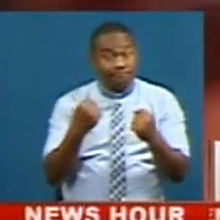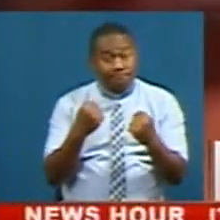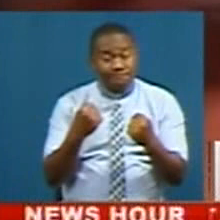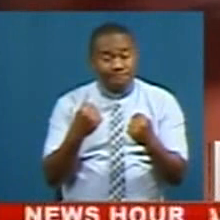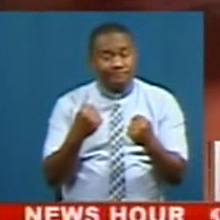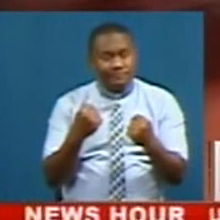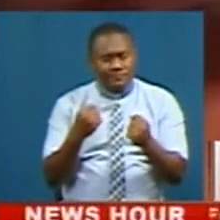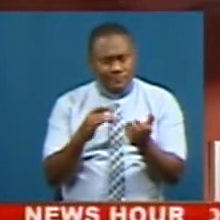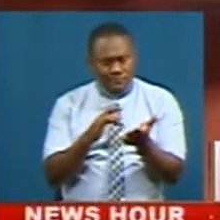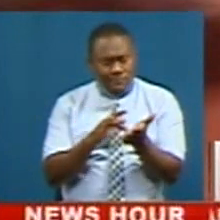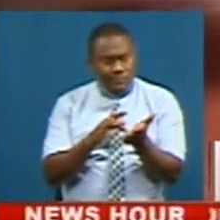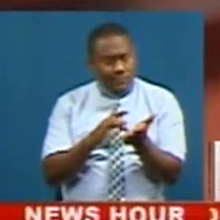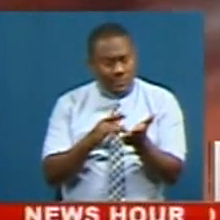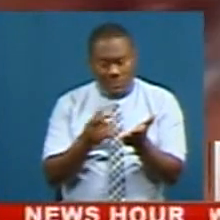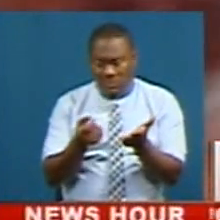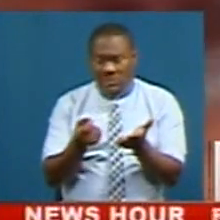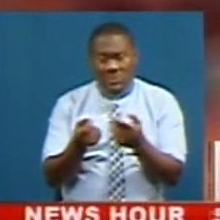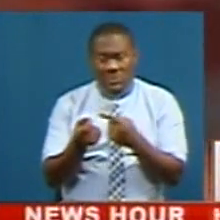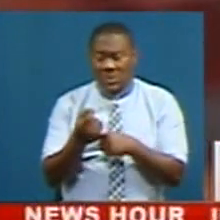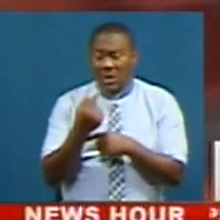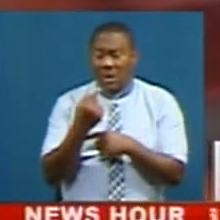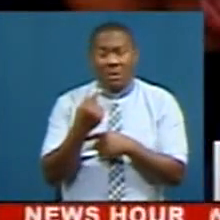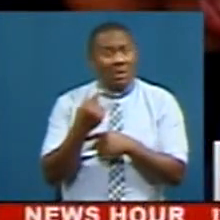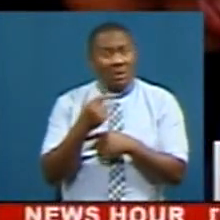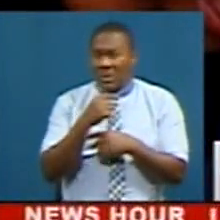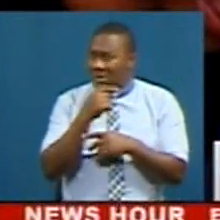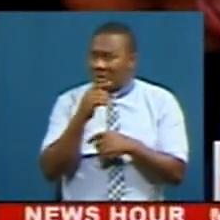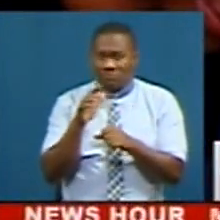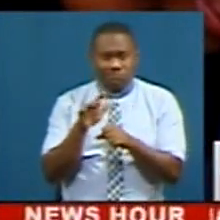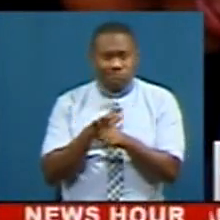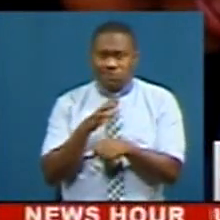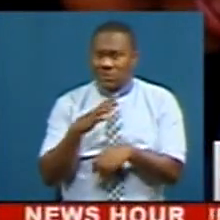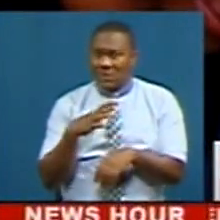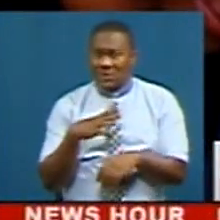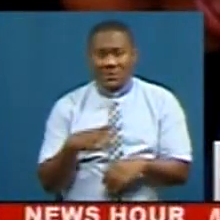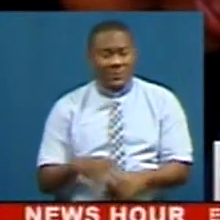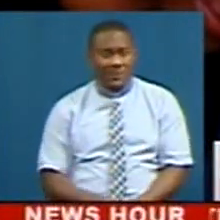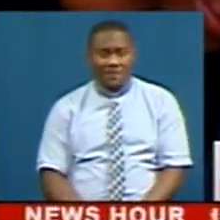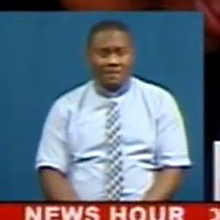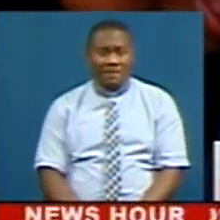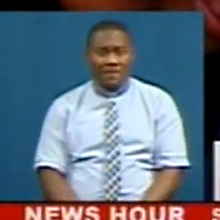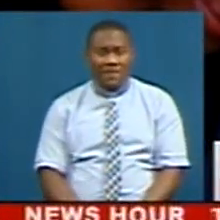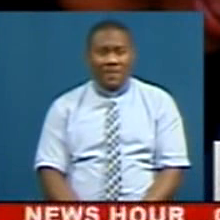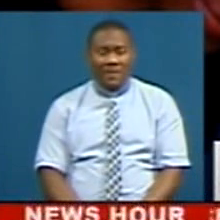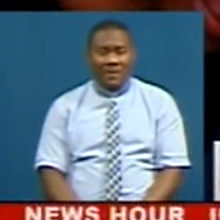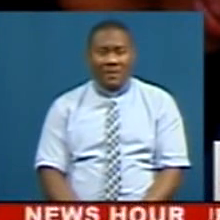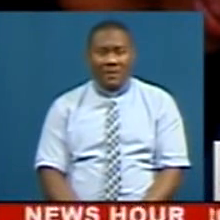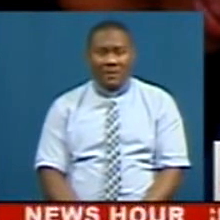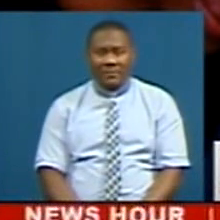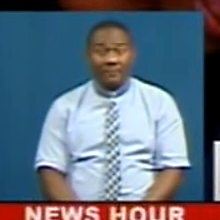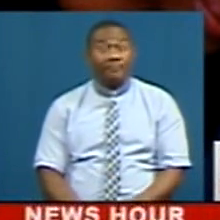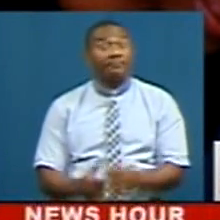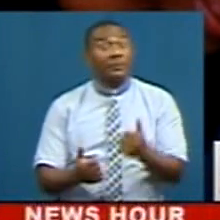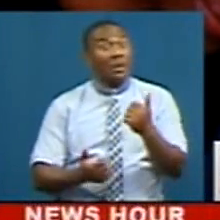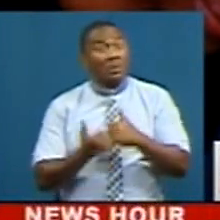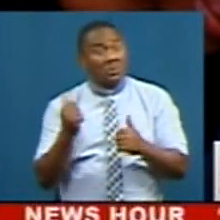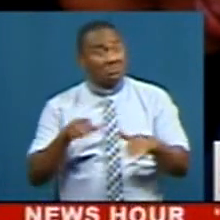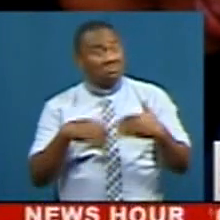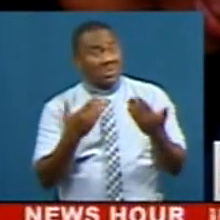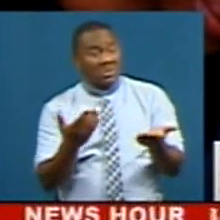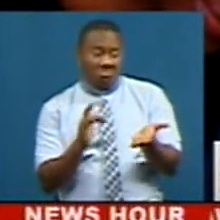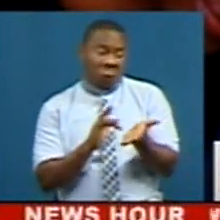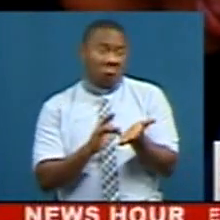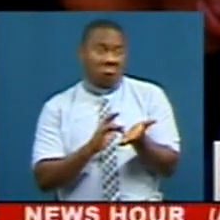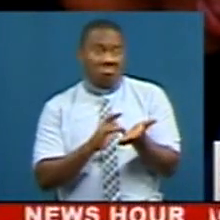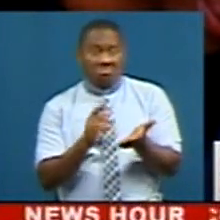that drugs available are not wholly effective. Most people will give you a painkiller, and the painkiller works